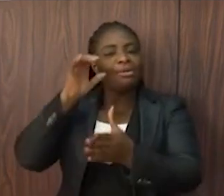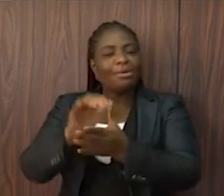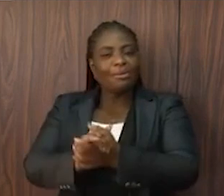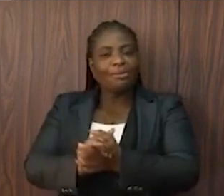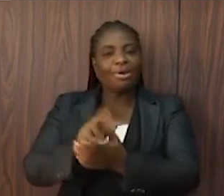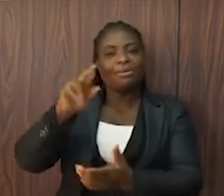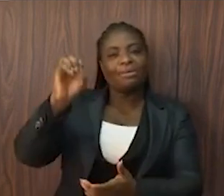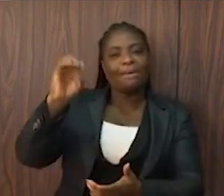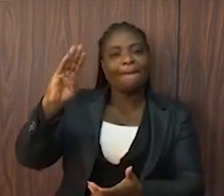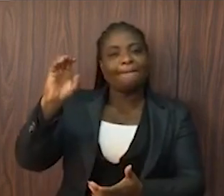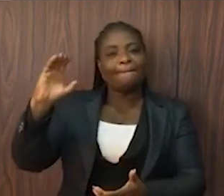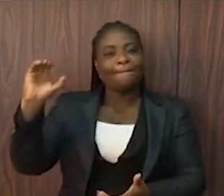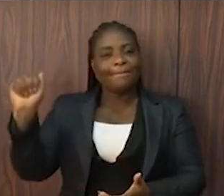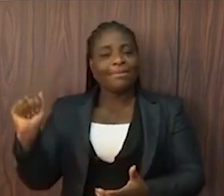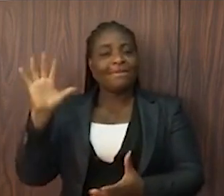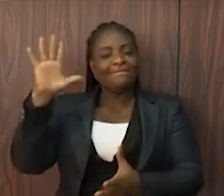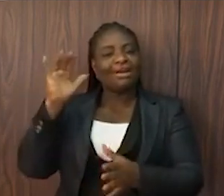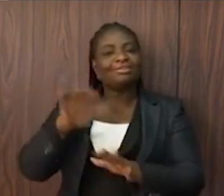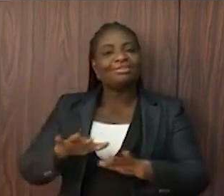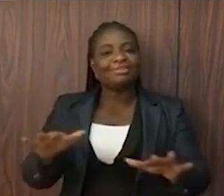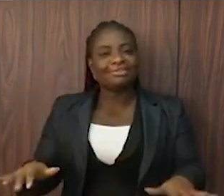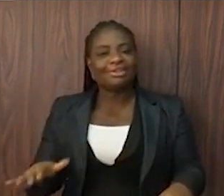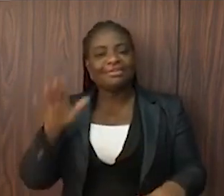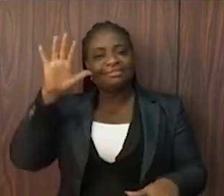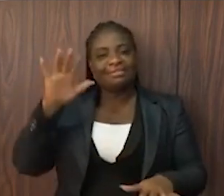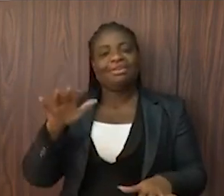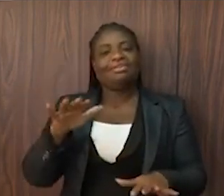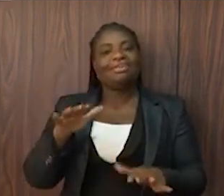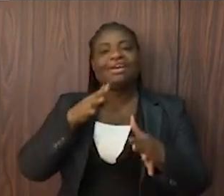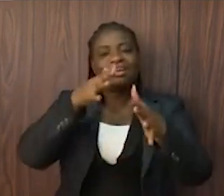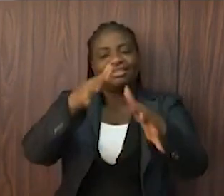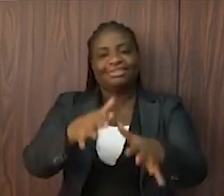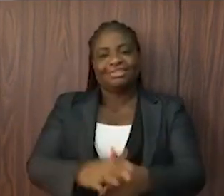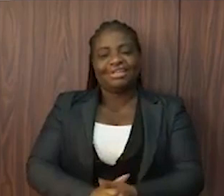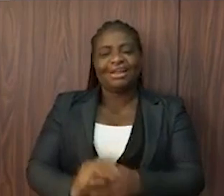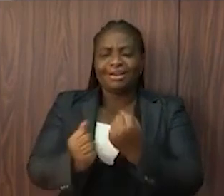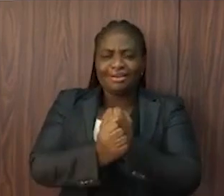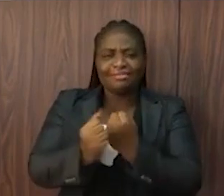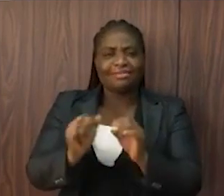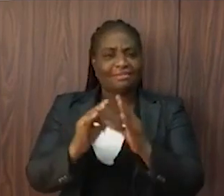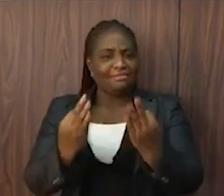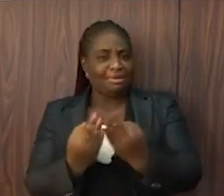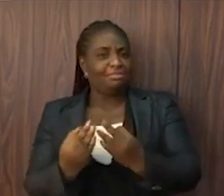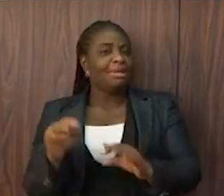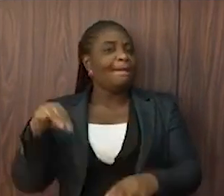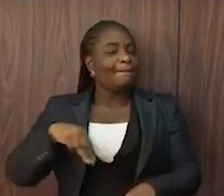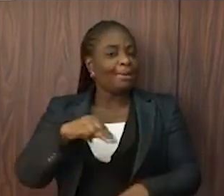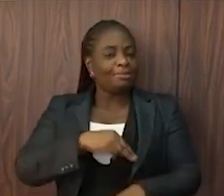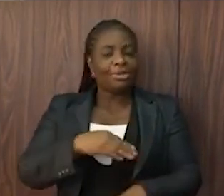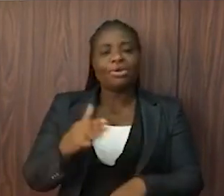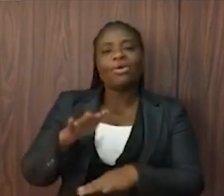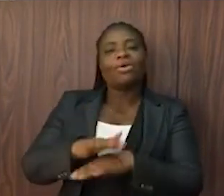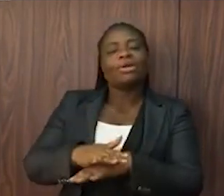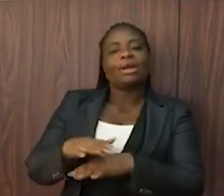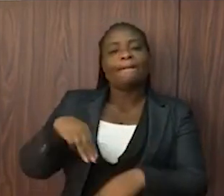Rebecca, my five daughters, five grandchildren, and other members of my family, and on behalf